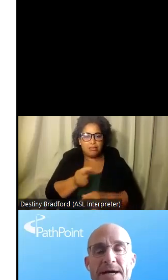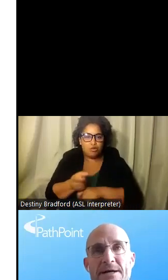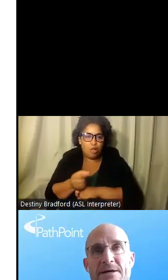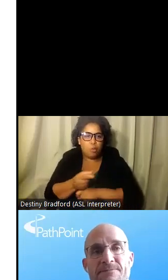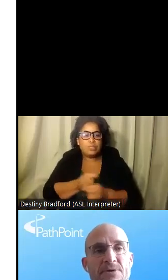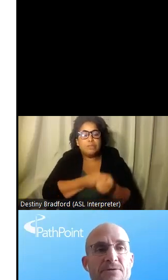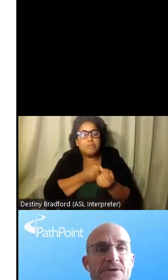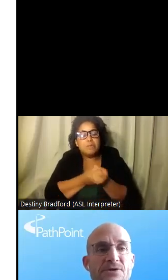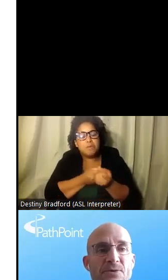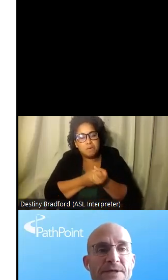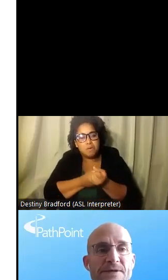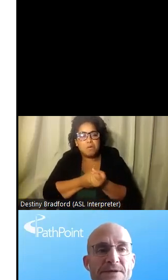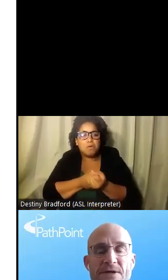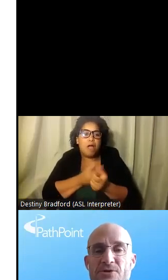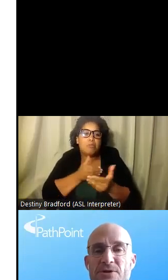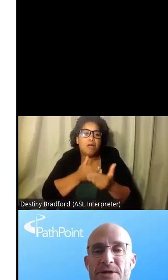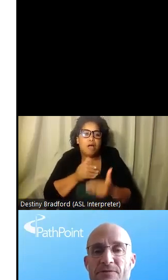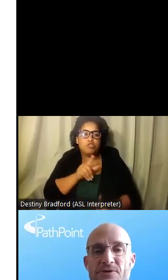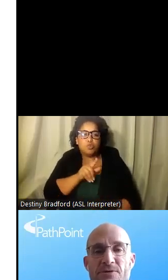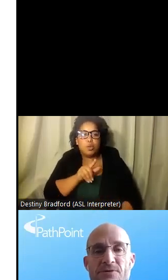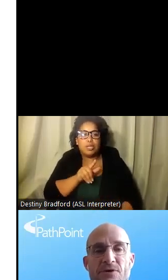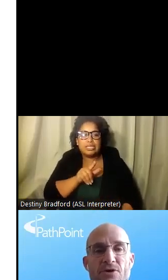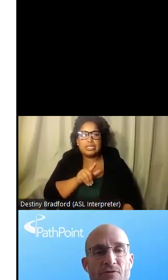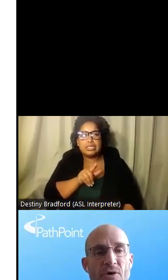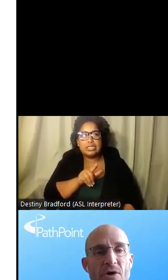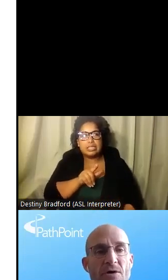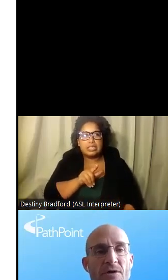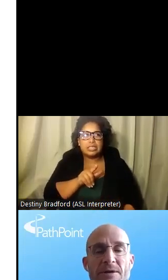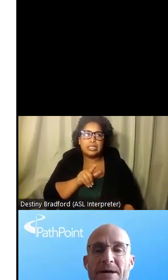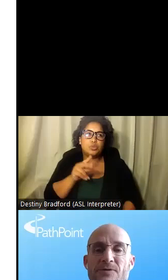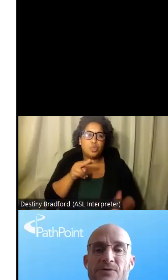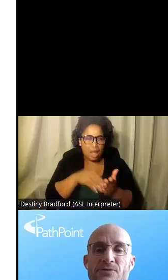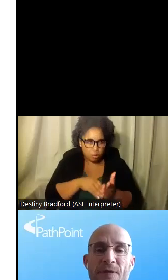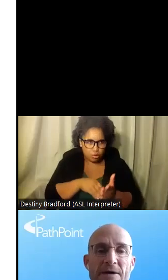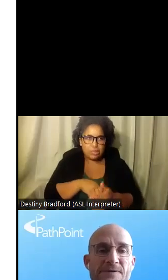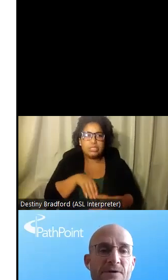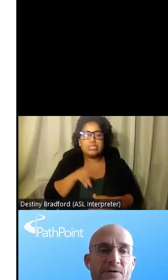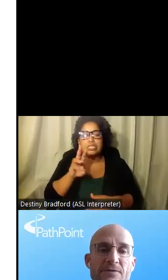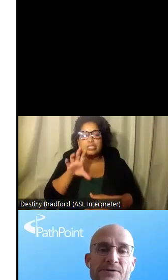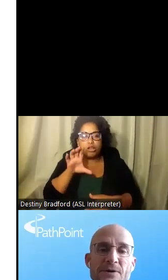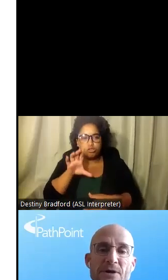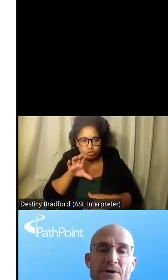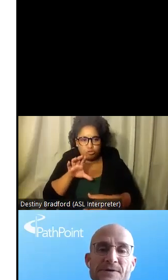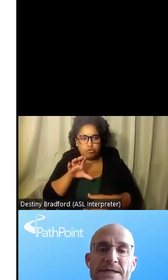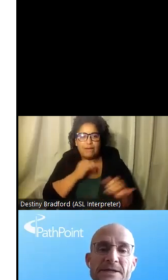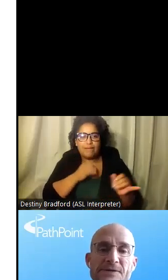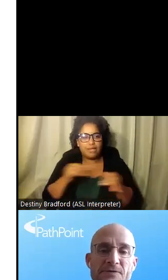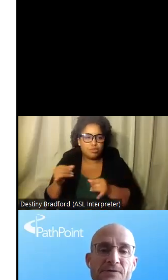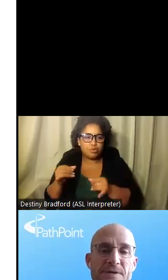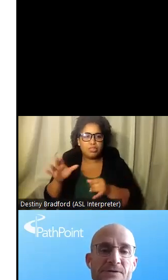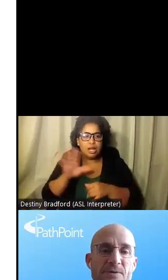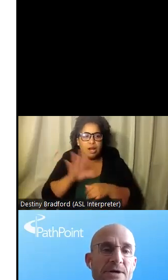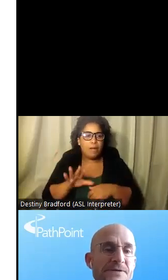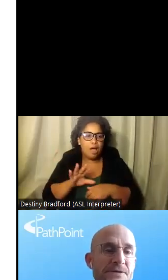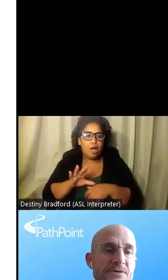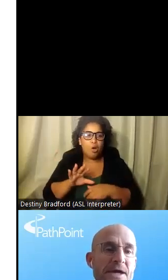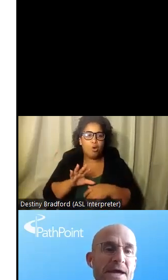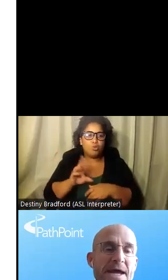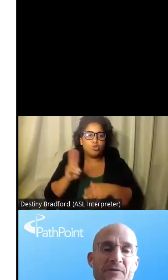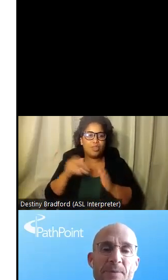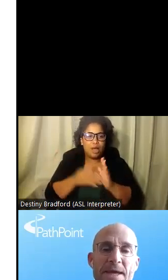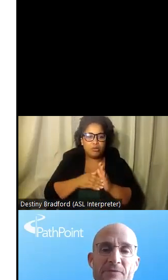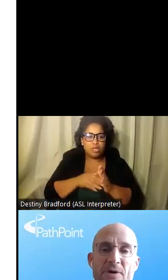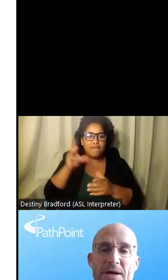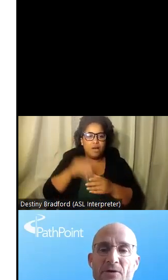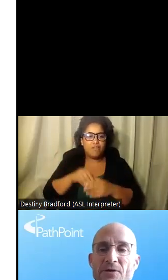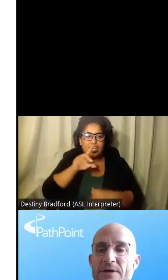support close to 2,600 individuals overall, and about 2,000 of those are in our DD services. We also